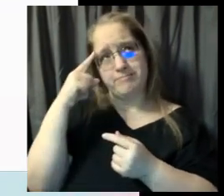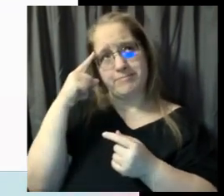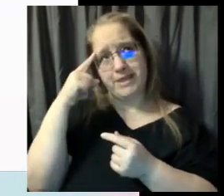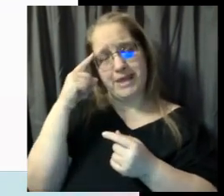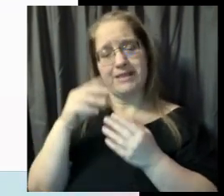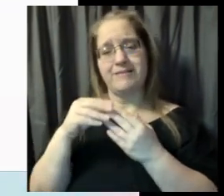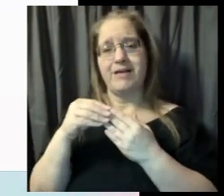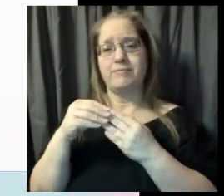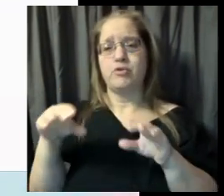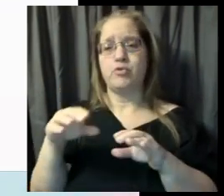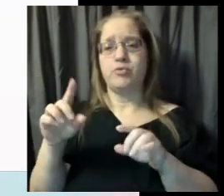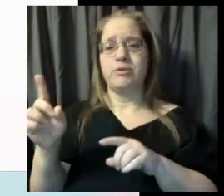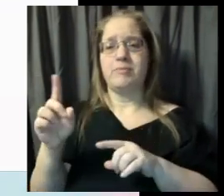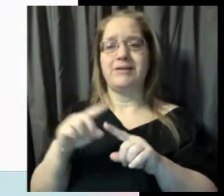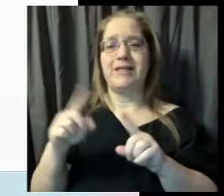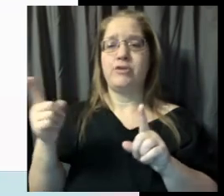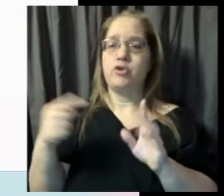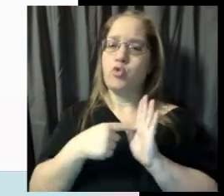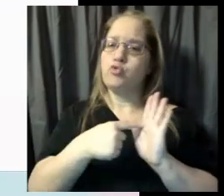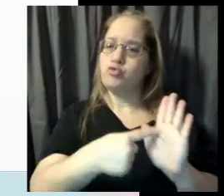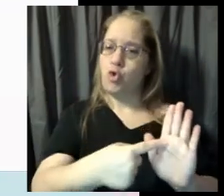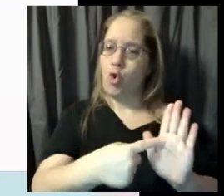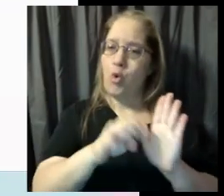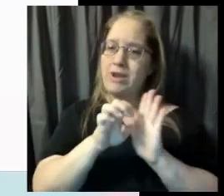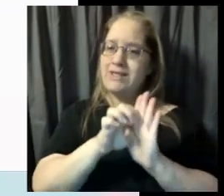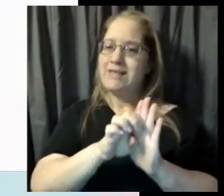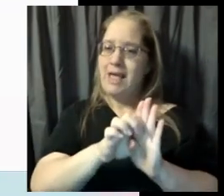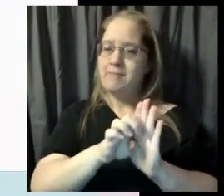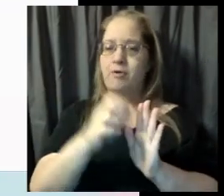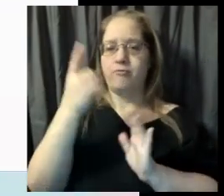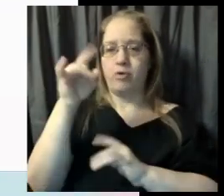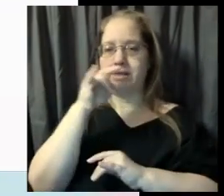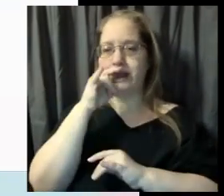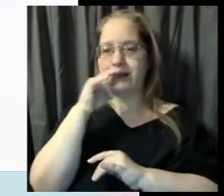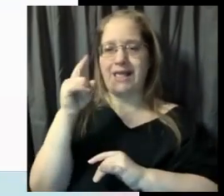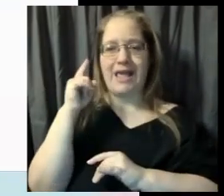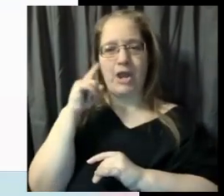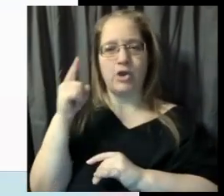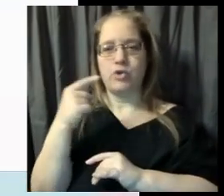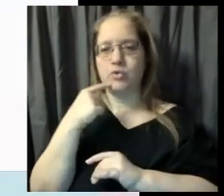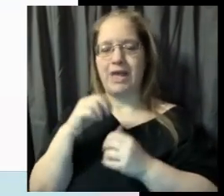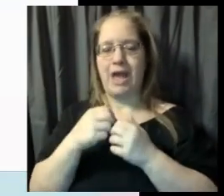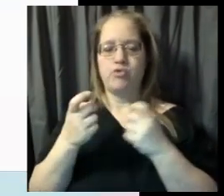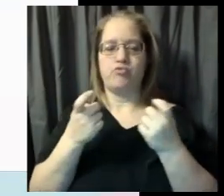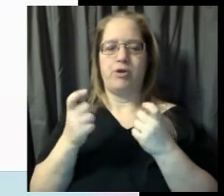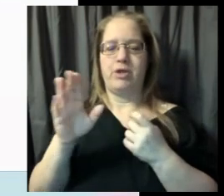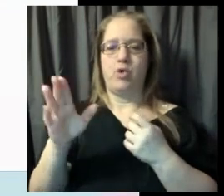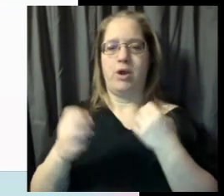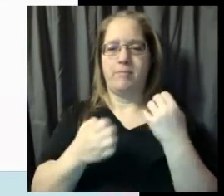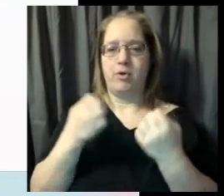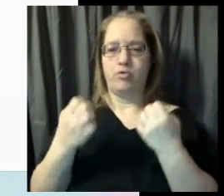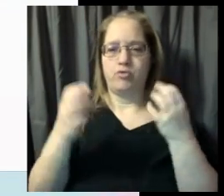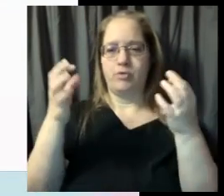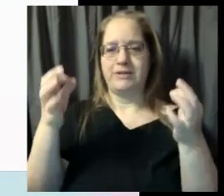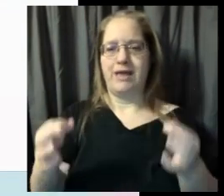else. So as you model your child, hearing you model how to regulate your emotions will